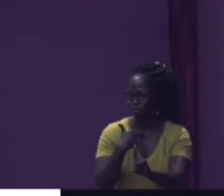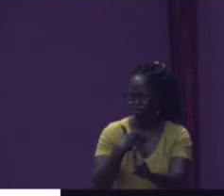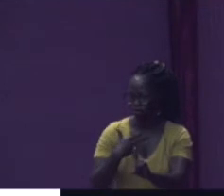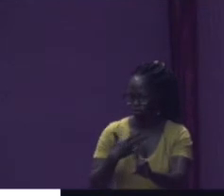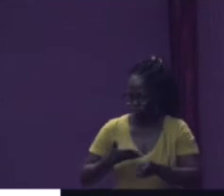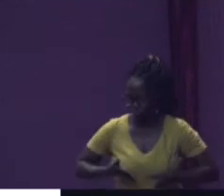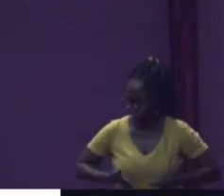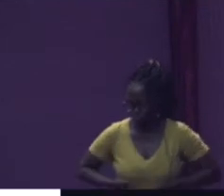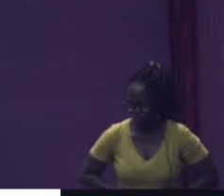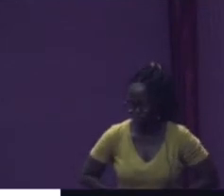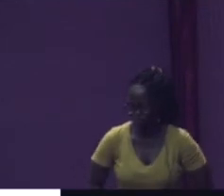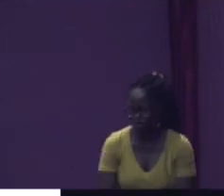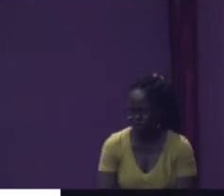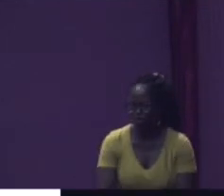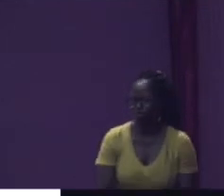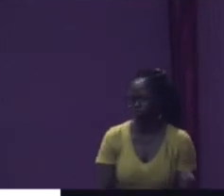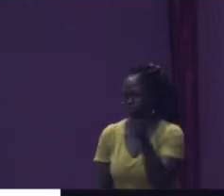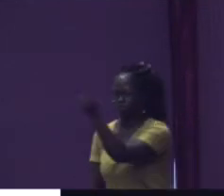should refer her.